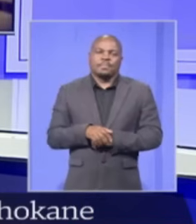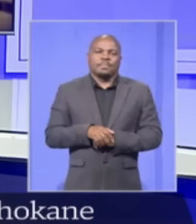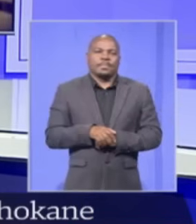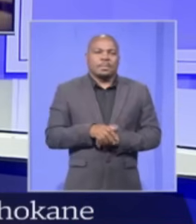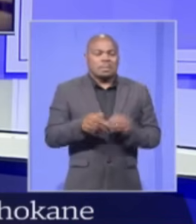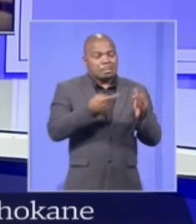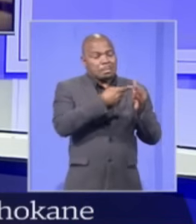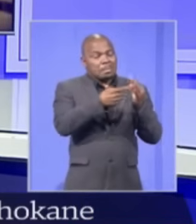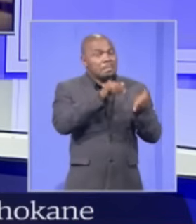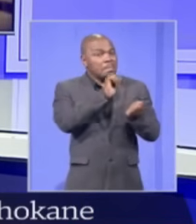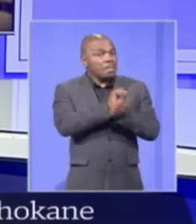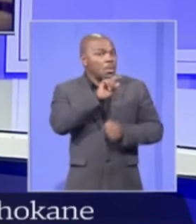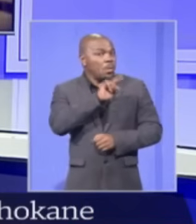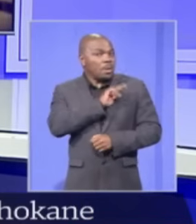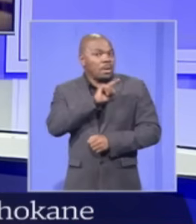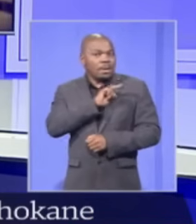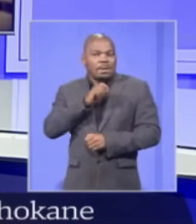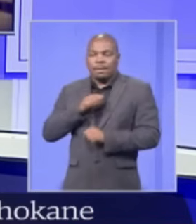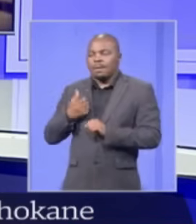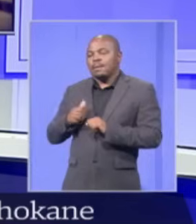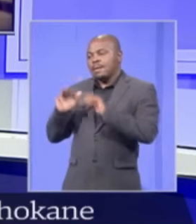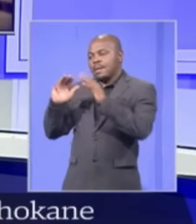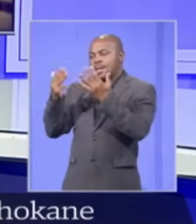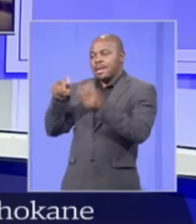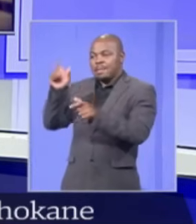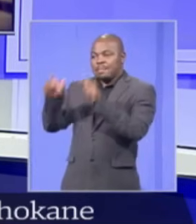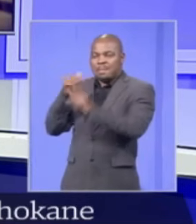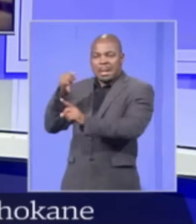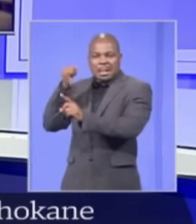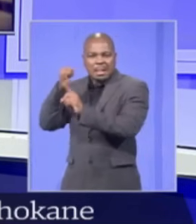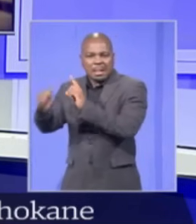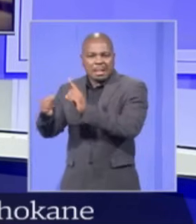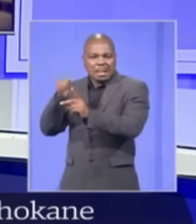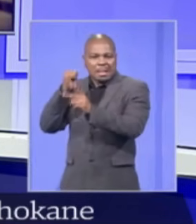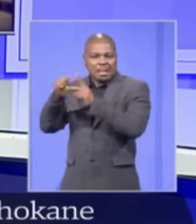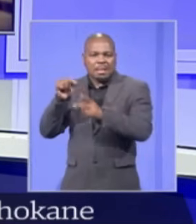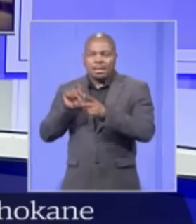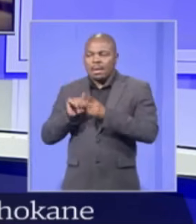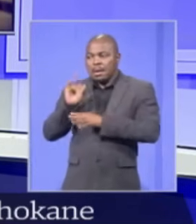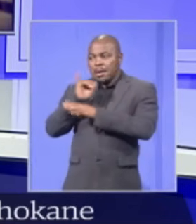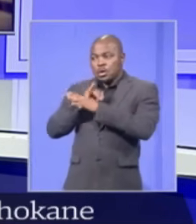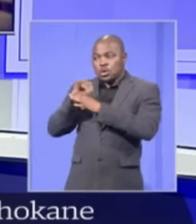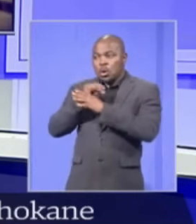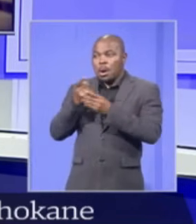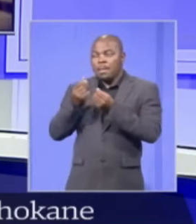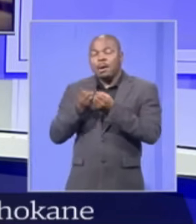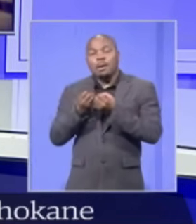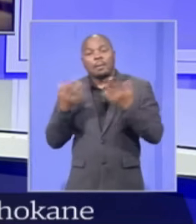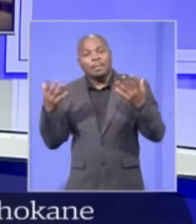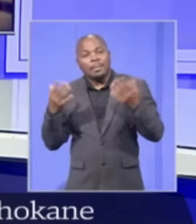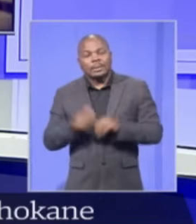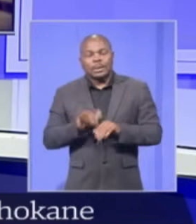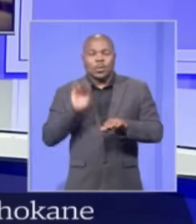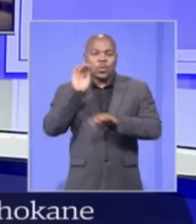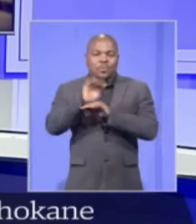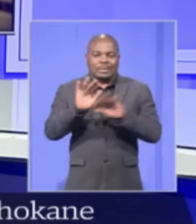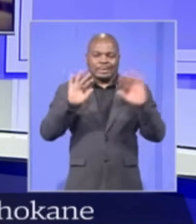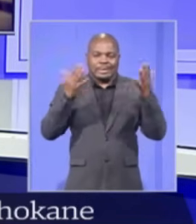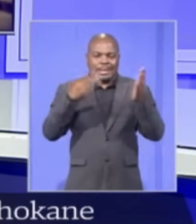Balatofadiwa ka polao ya batho ba le 9 le go amogela madi a di-insurance a feta diranta di le dimilione di le